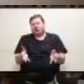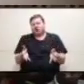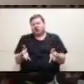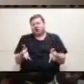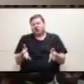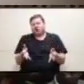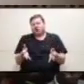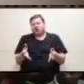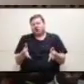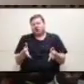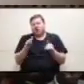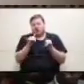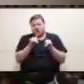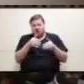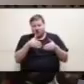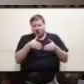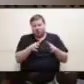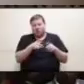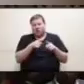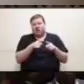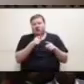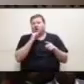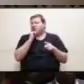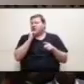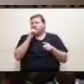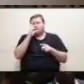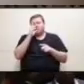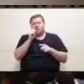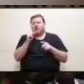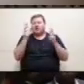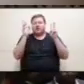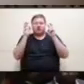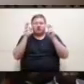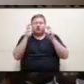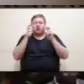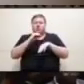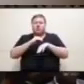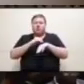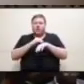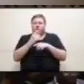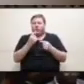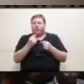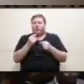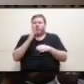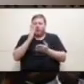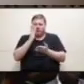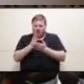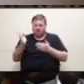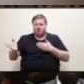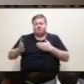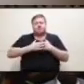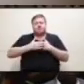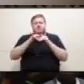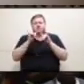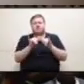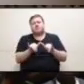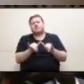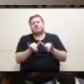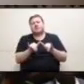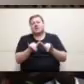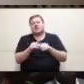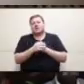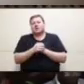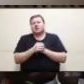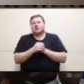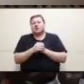from that point of view, I don't believe we should take this matter further, and so we must close it at that. May I